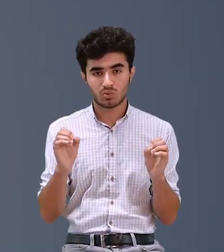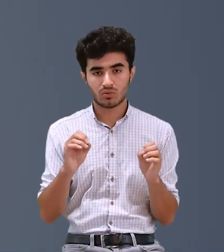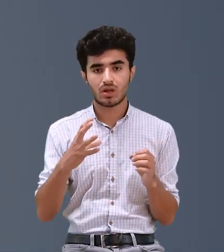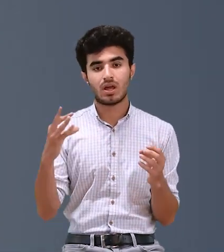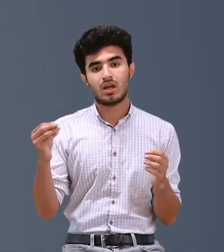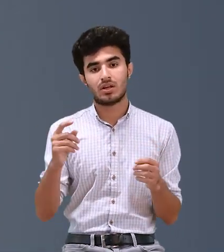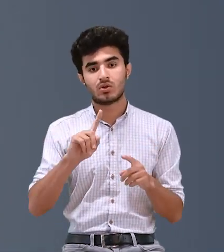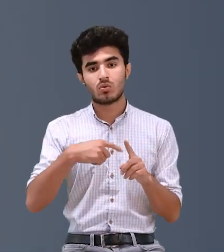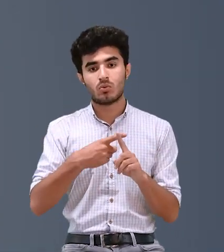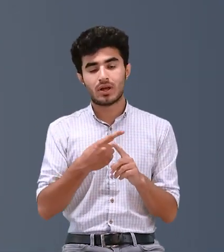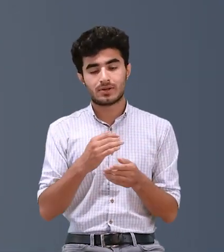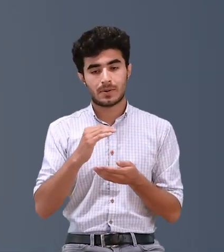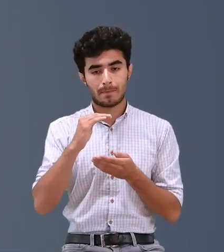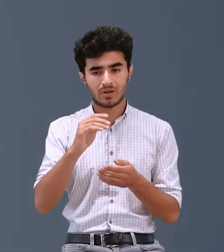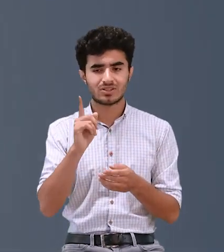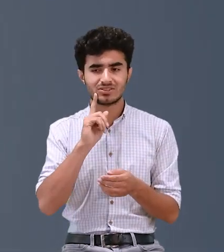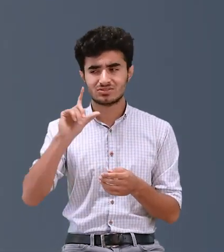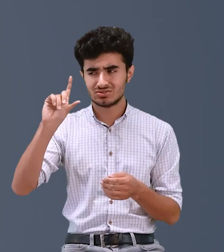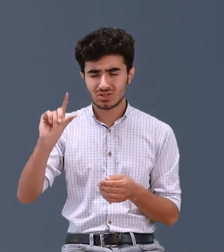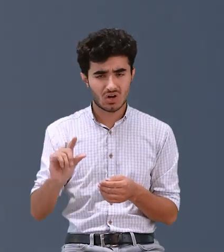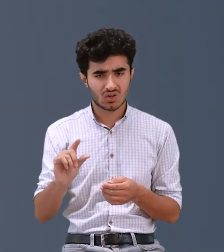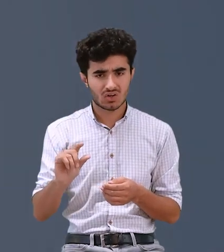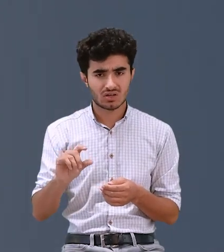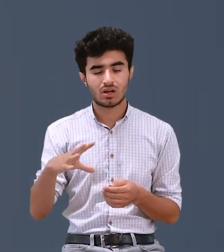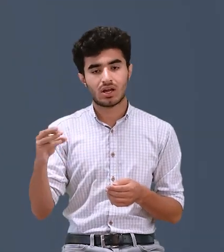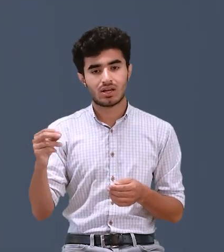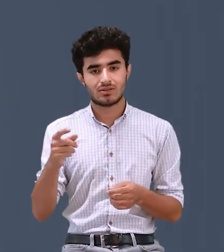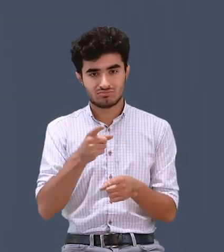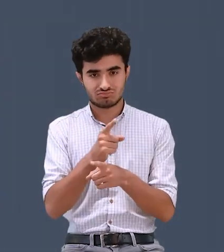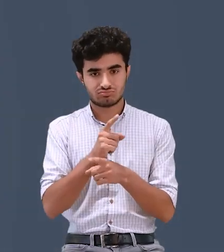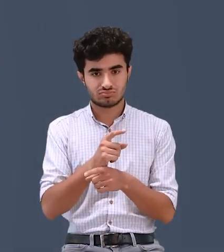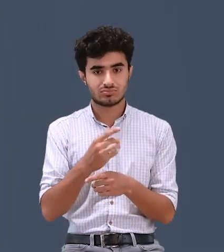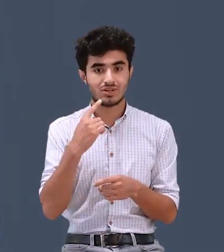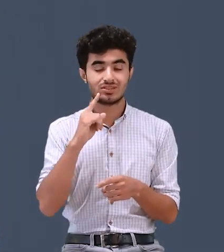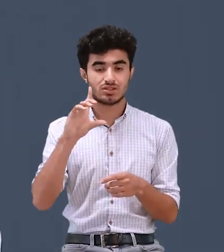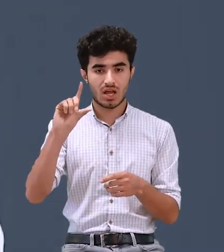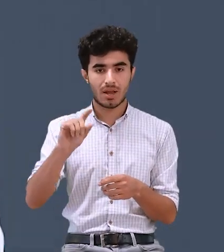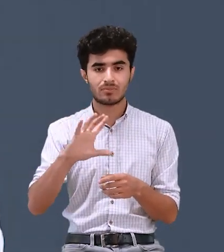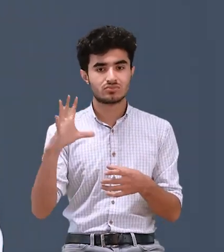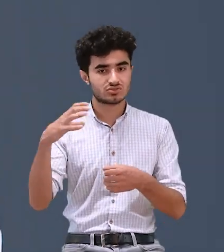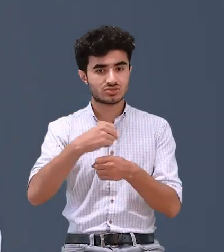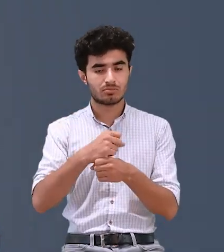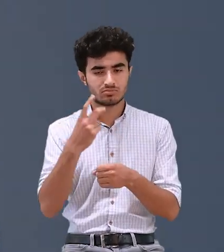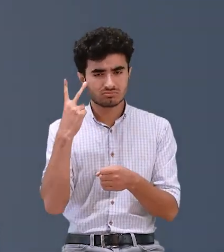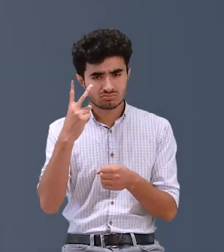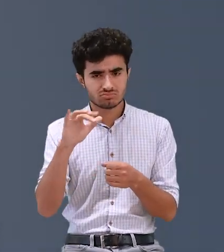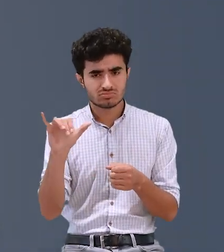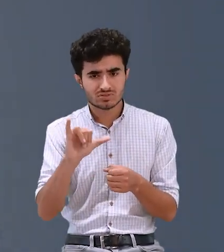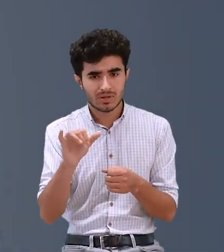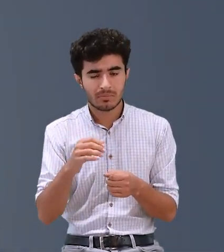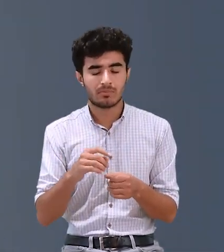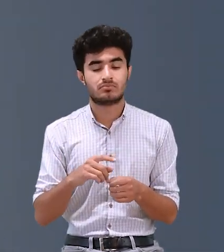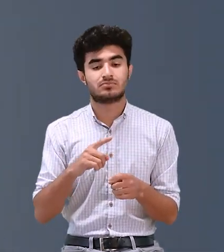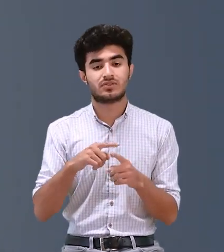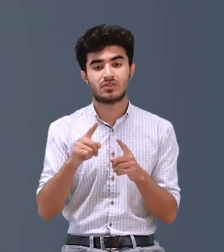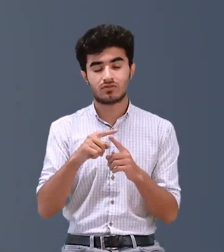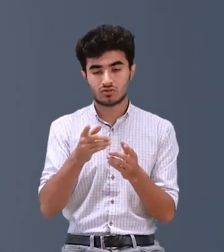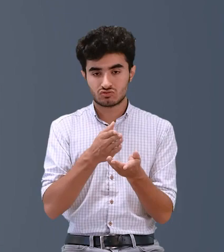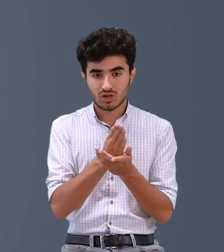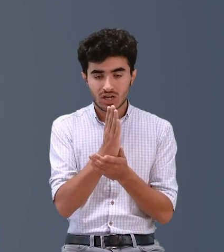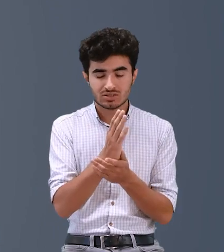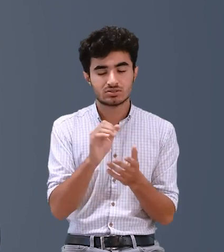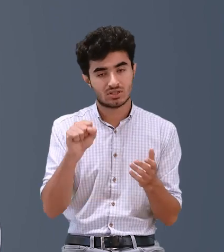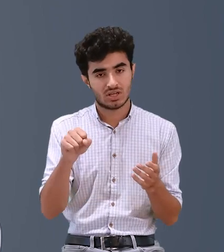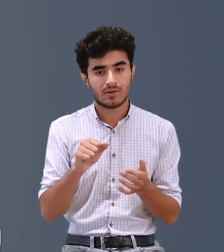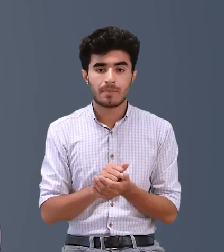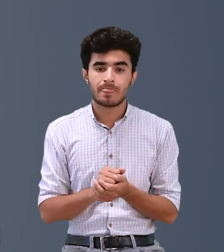with teens younger than me, kids younger than me, teens older than me, I've mainly seen them go to all